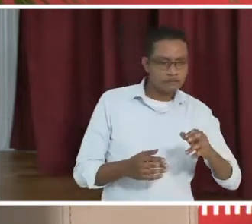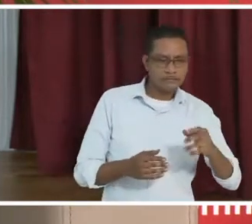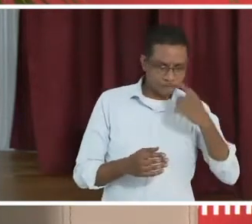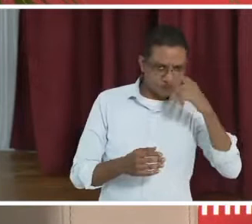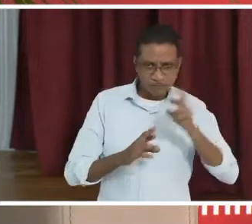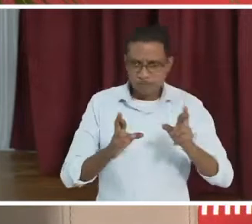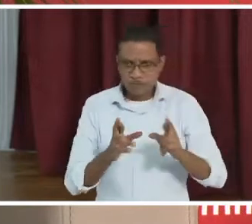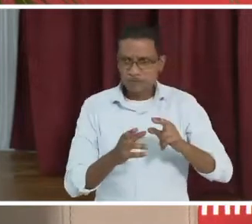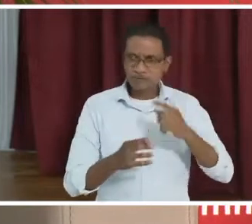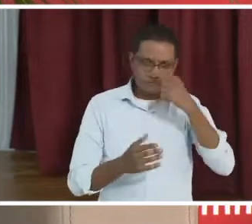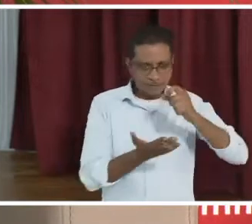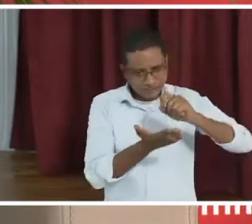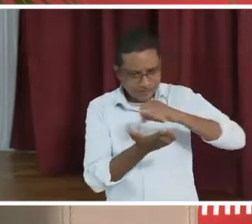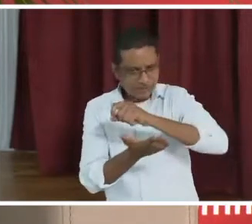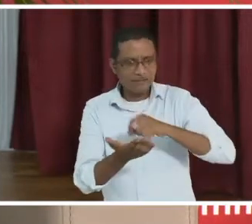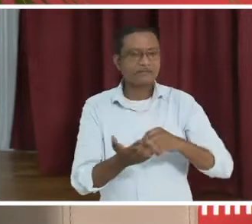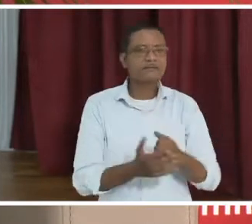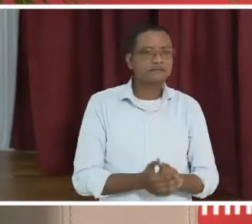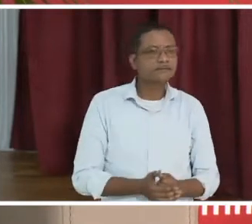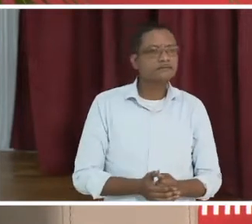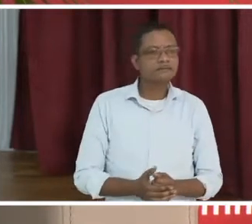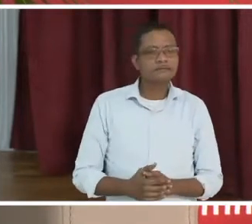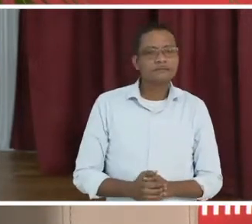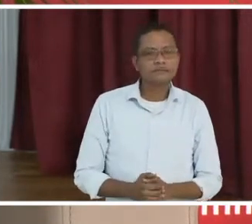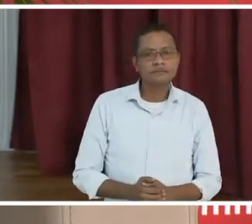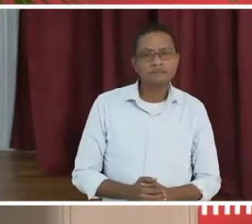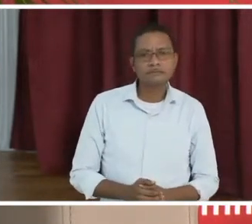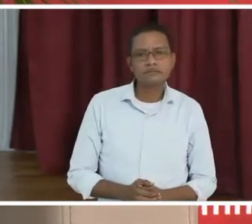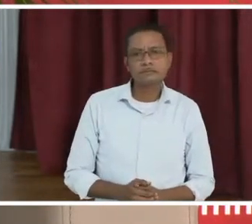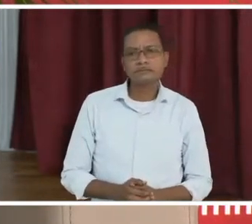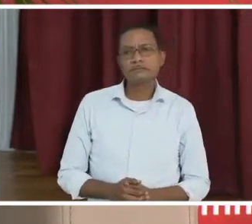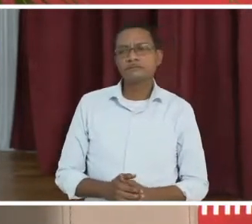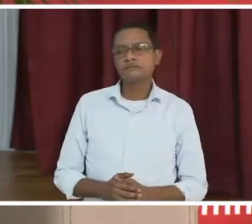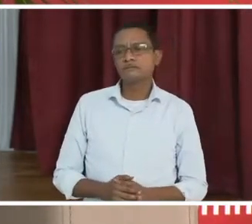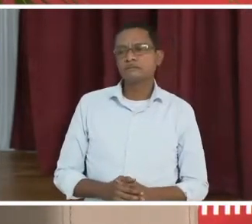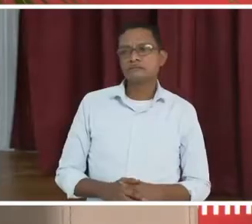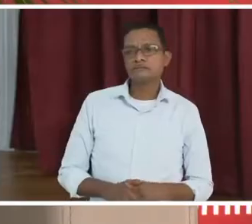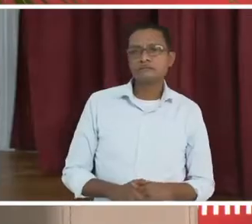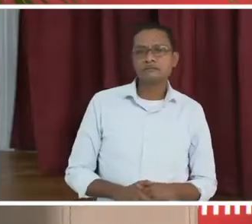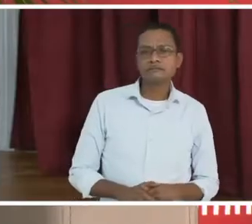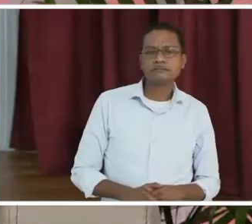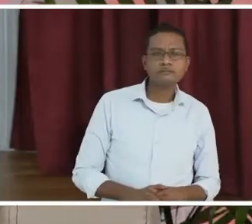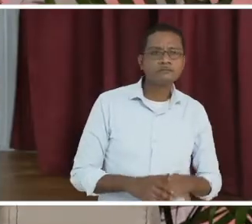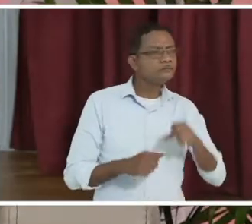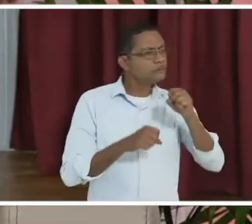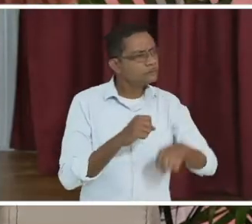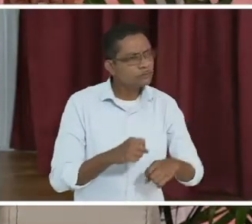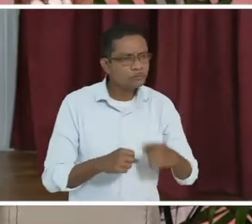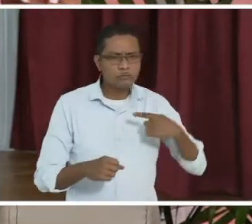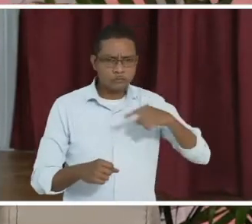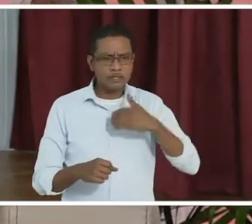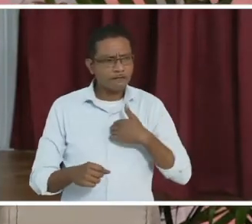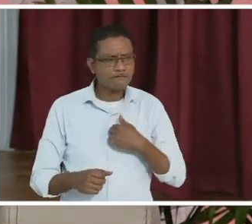when we would be in a position to officially pay off HEC the balance that is needed to settle. So we have two